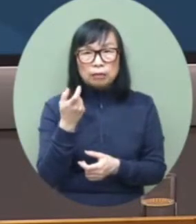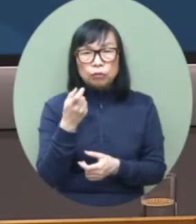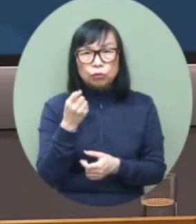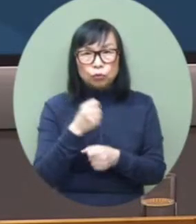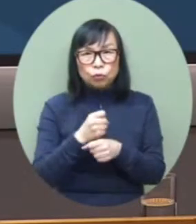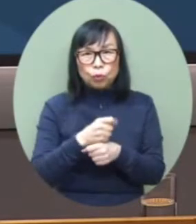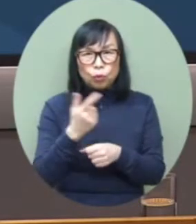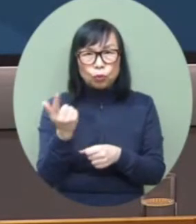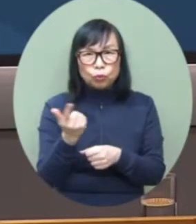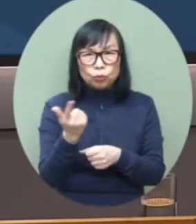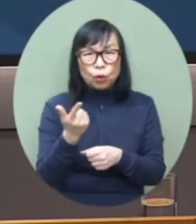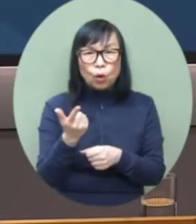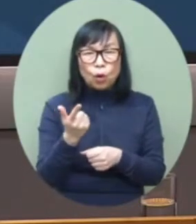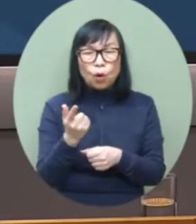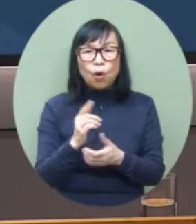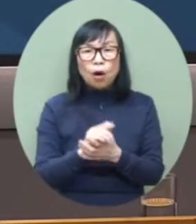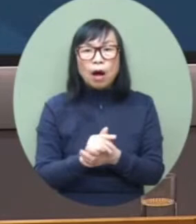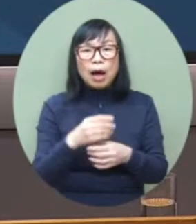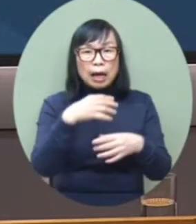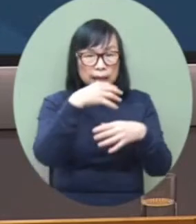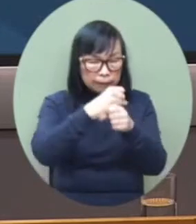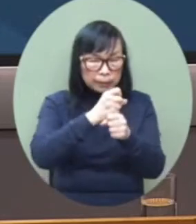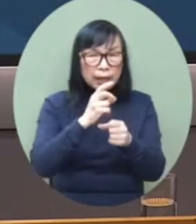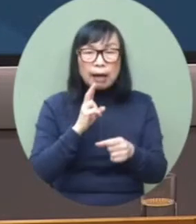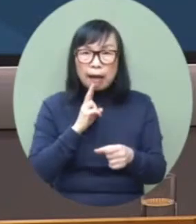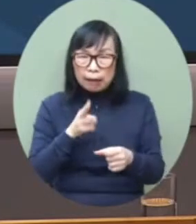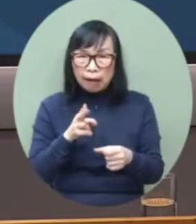month or so, we have